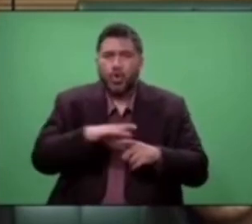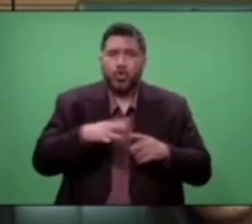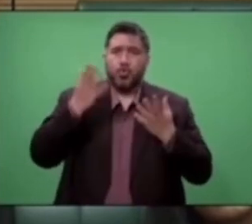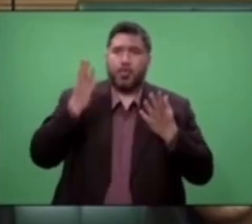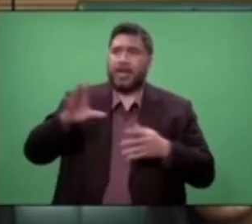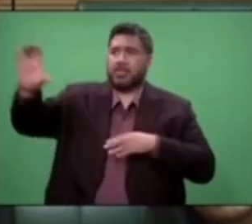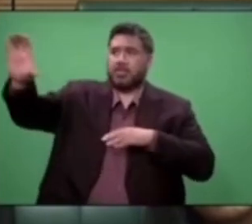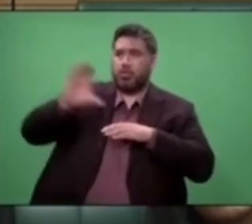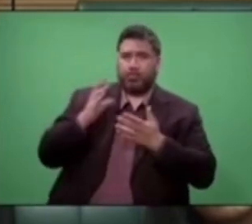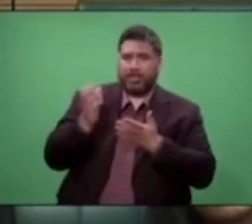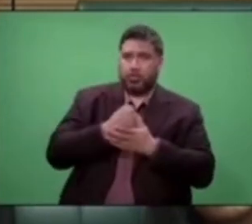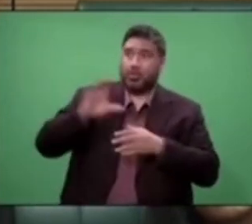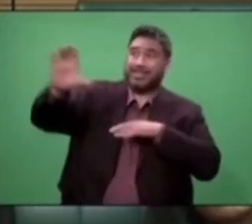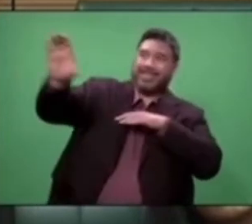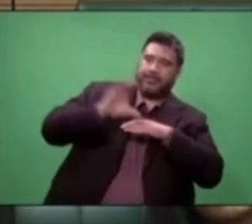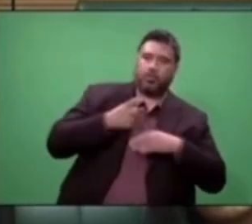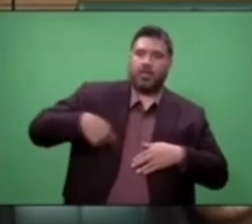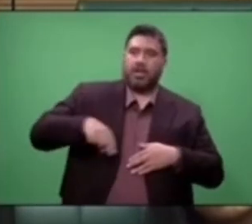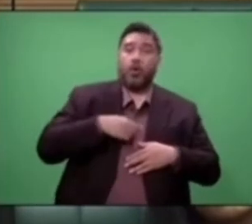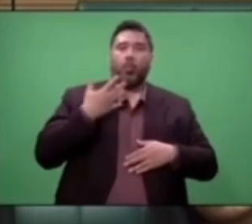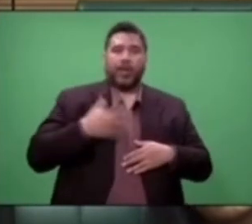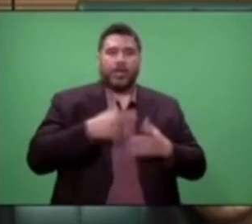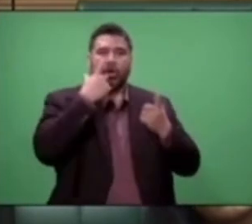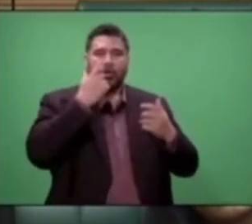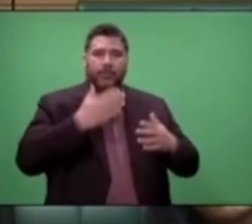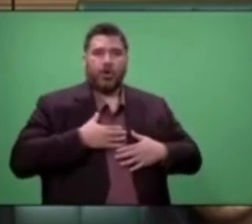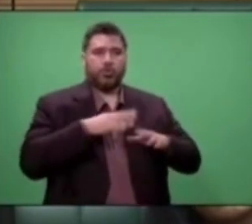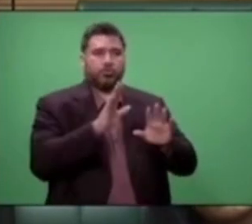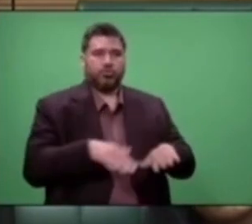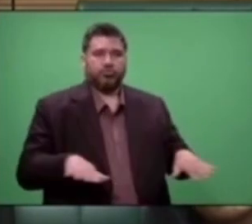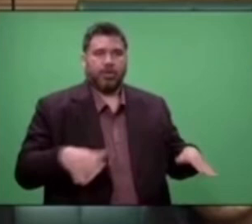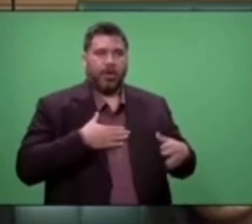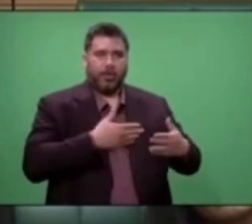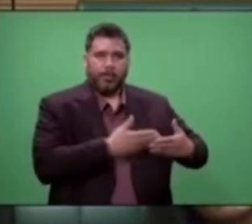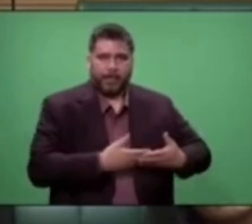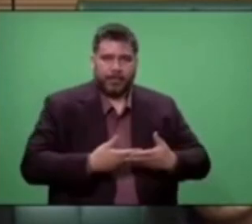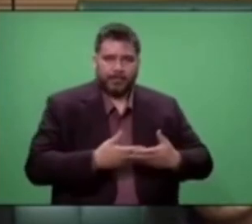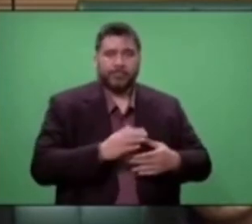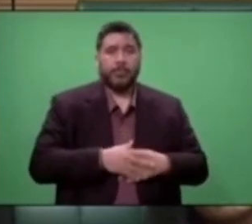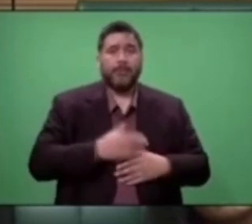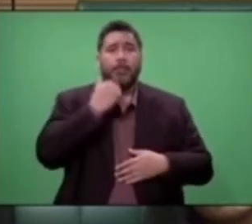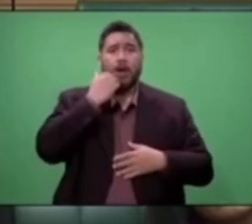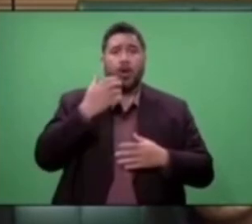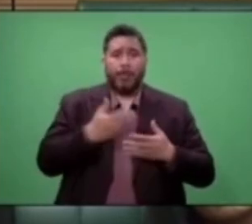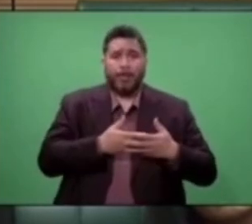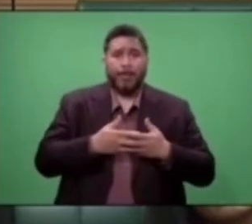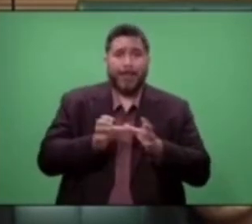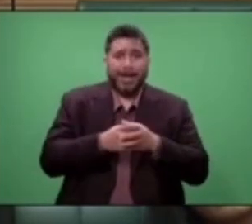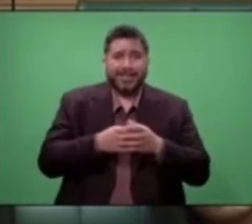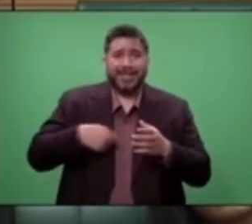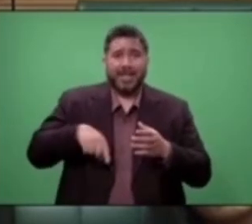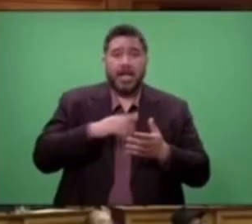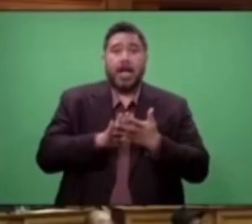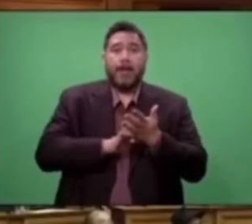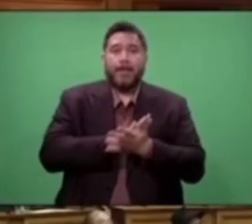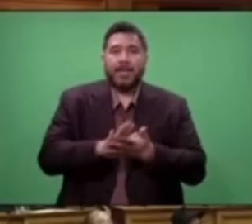own babies. For us, for Te Pāti Māori, this looks like Mokopuna Māori